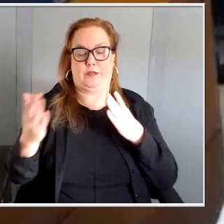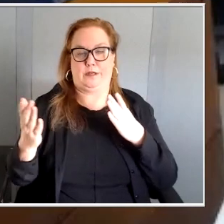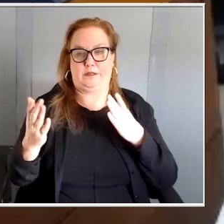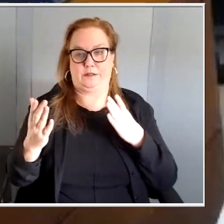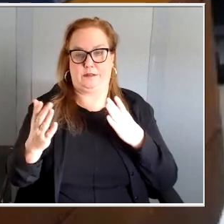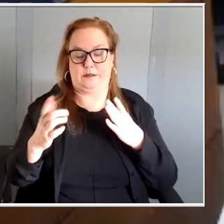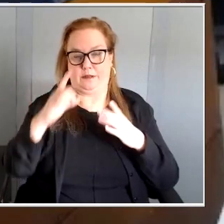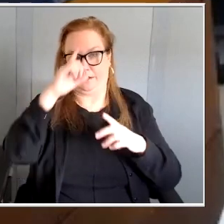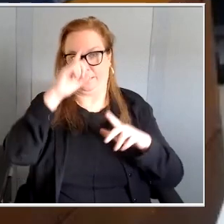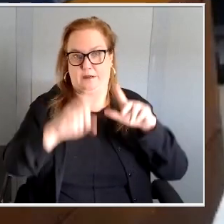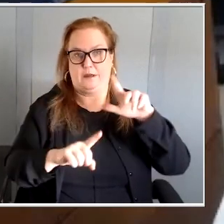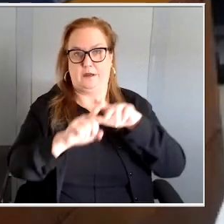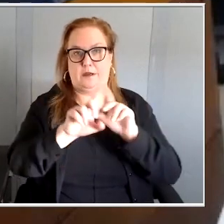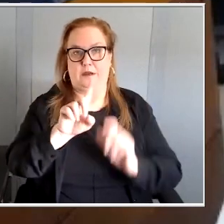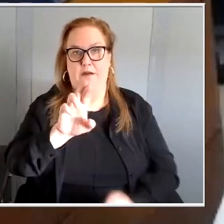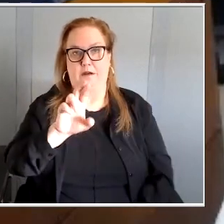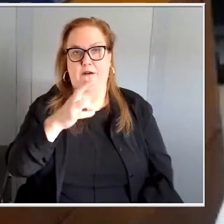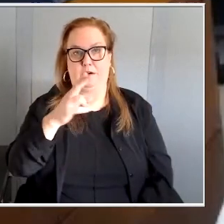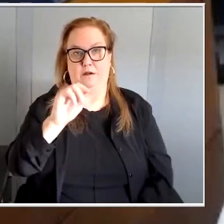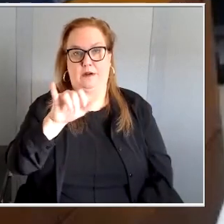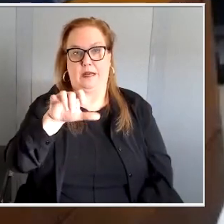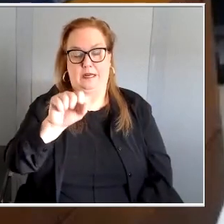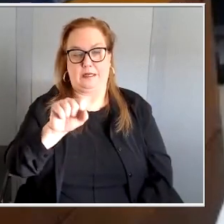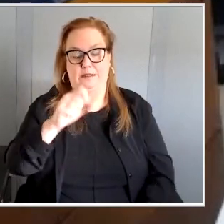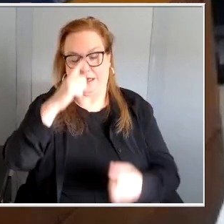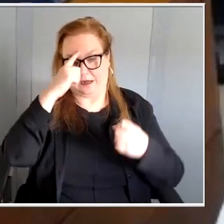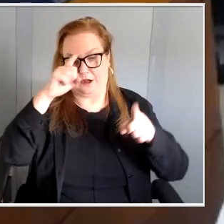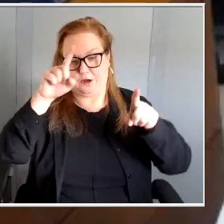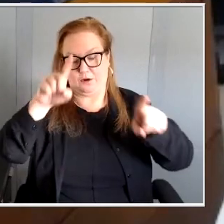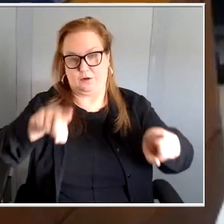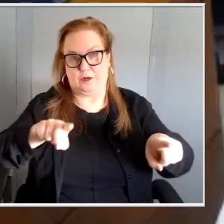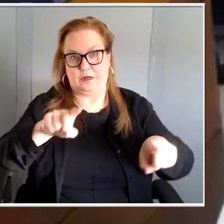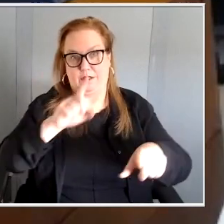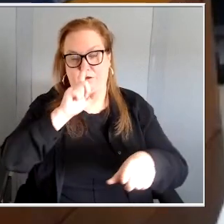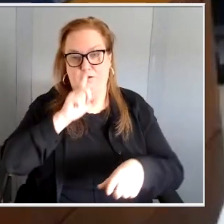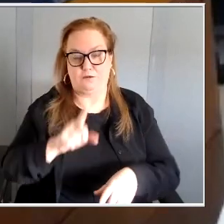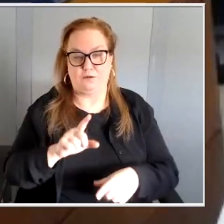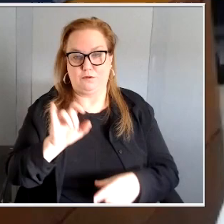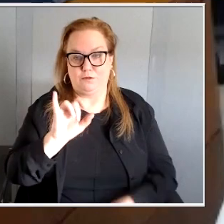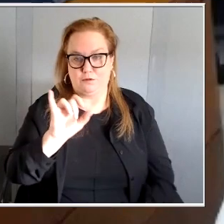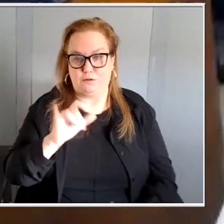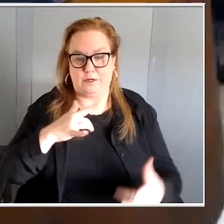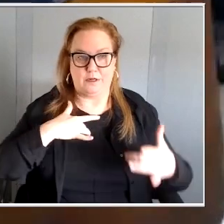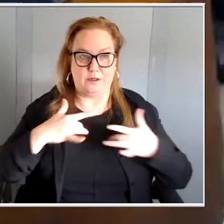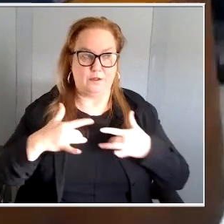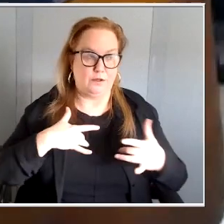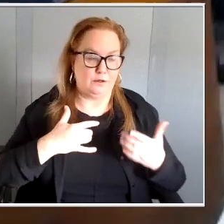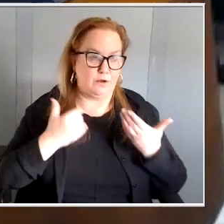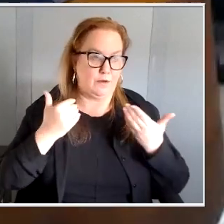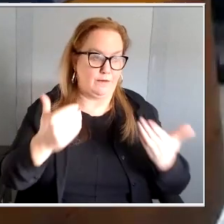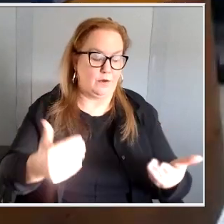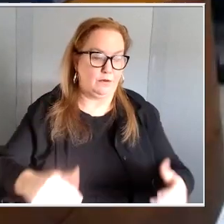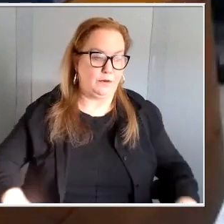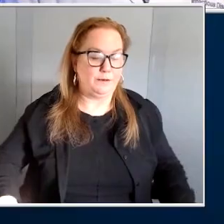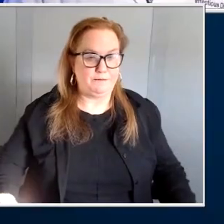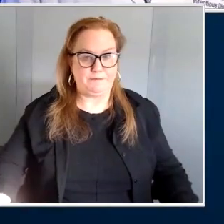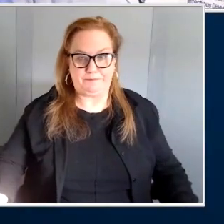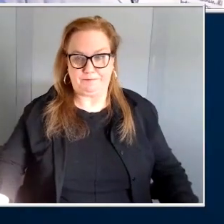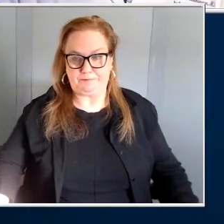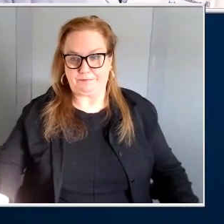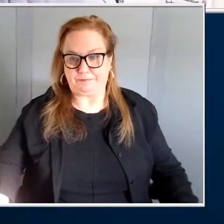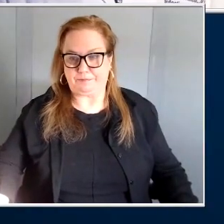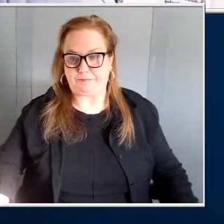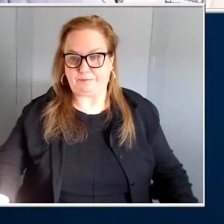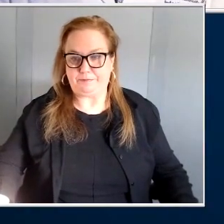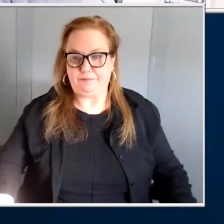to mind. And what Dr. Hayes said, I think, is also absolutely true and a concern moving forward. Yeah,